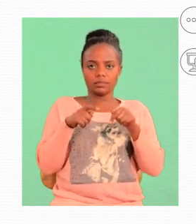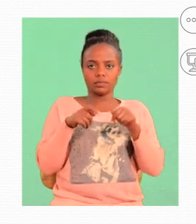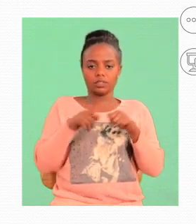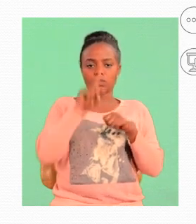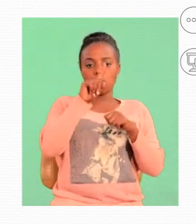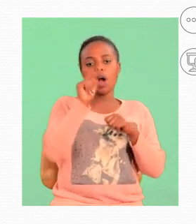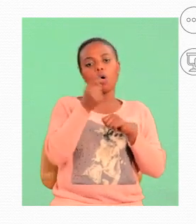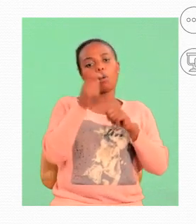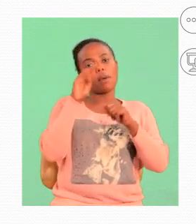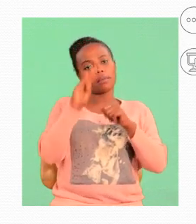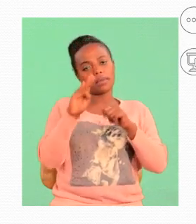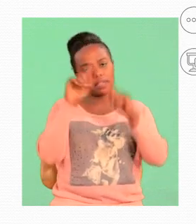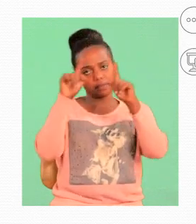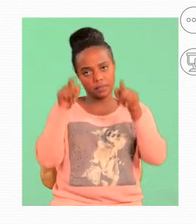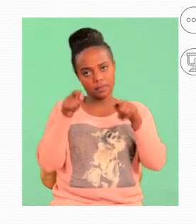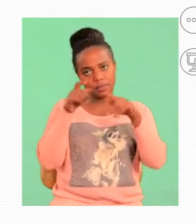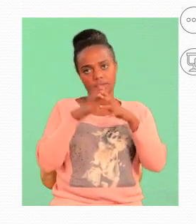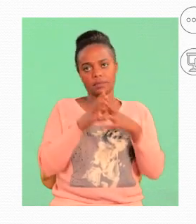1, B,